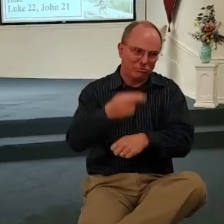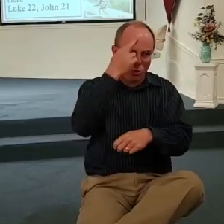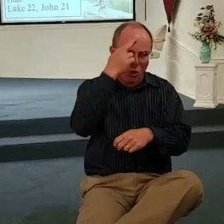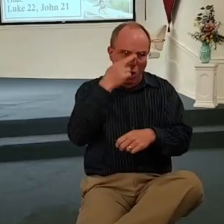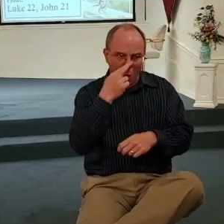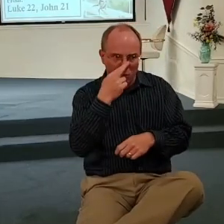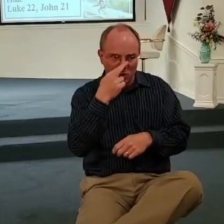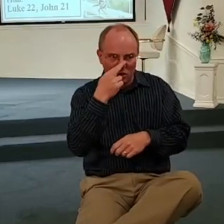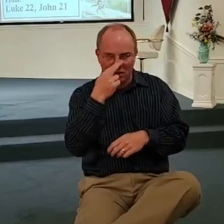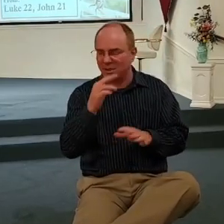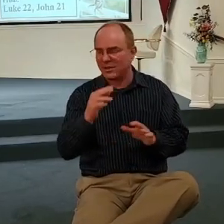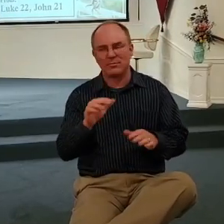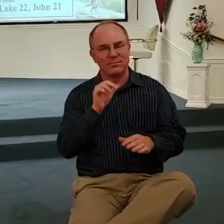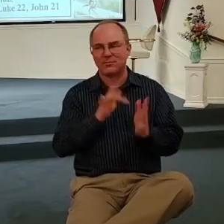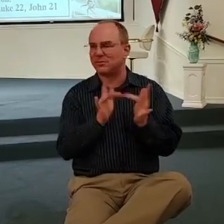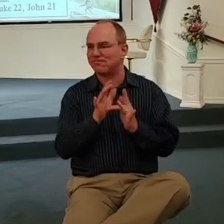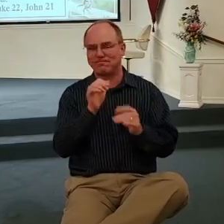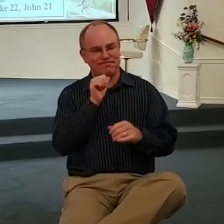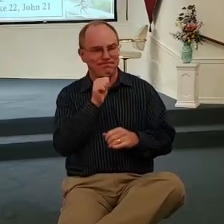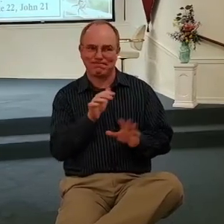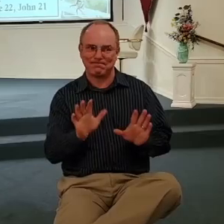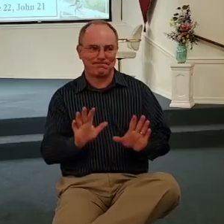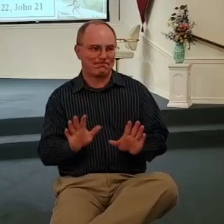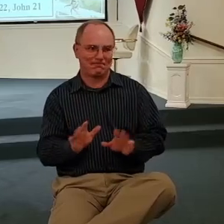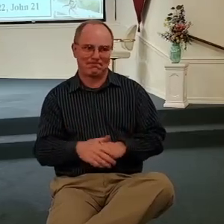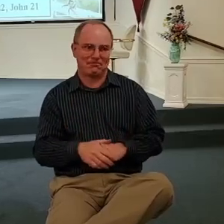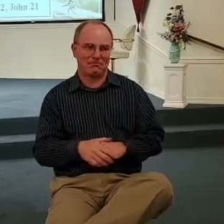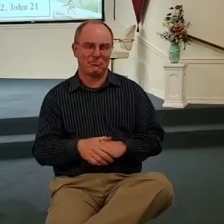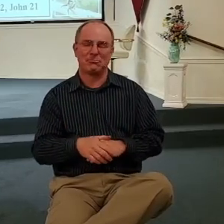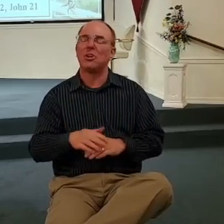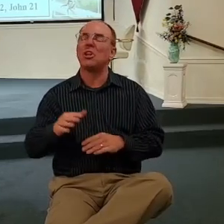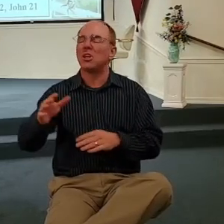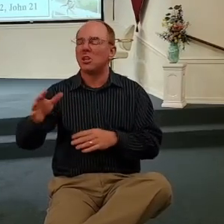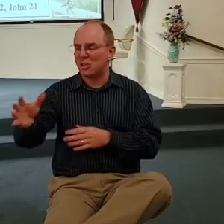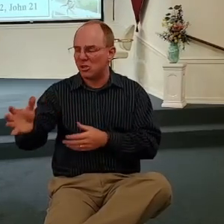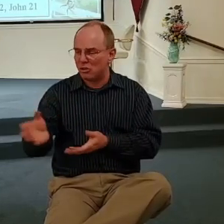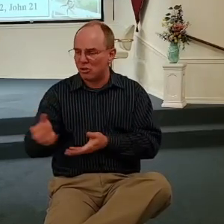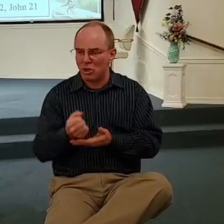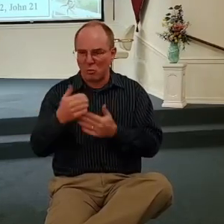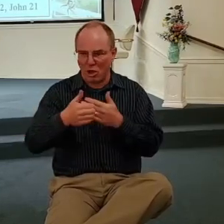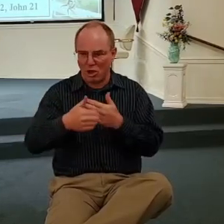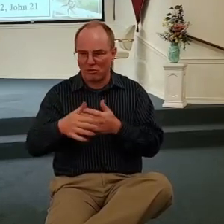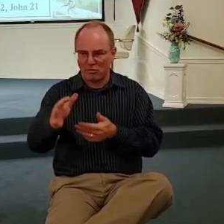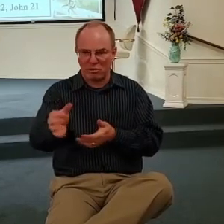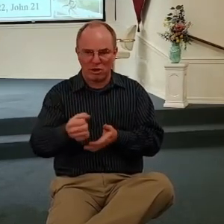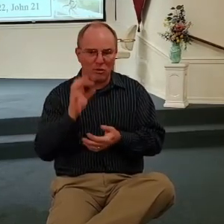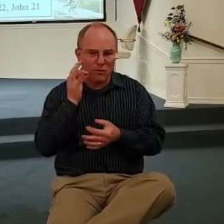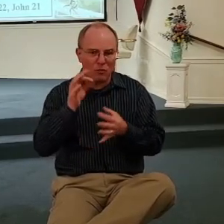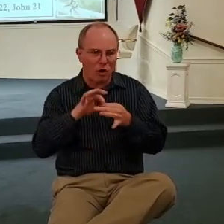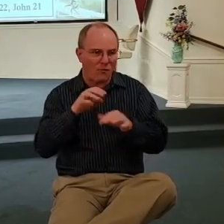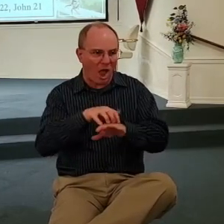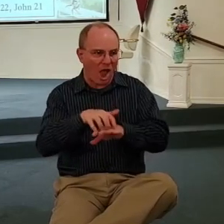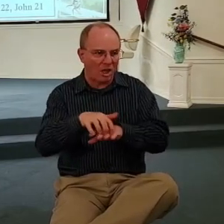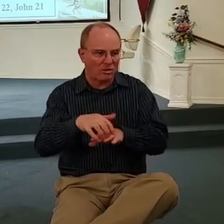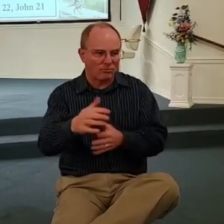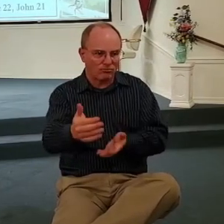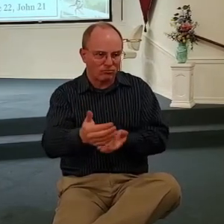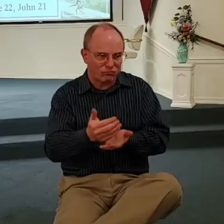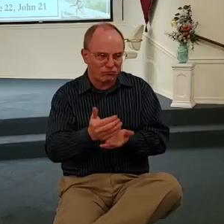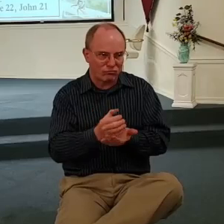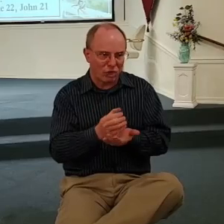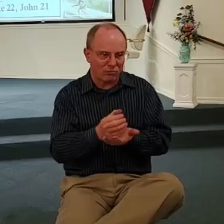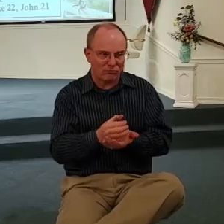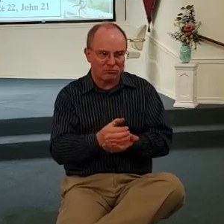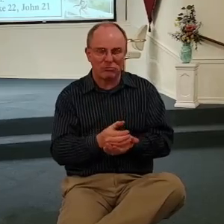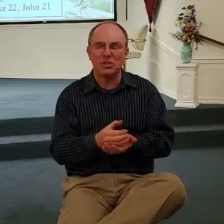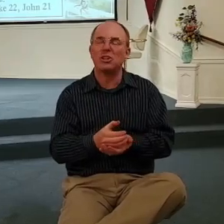case. Instead, he takes bread, takes fruit of the vine, and he institutes what we now